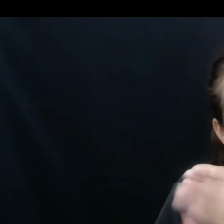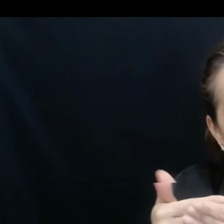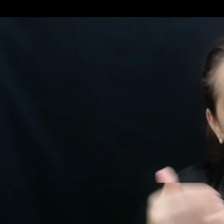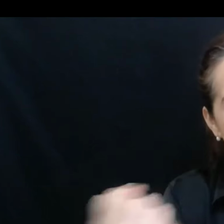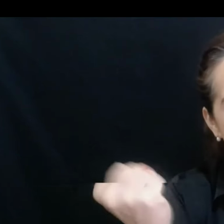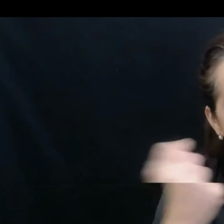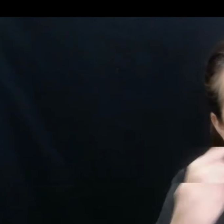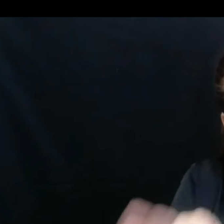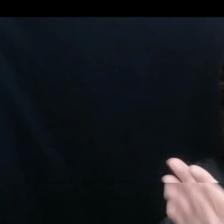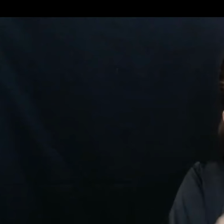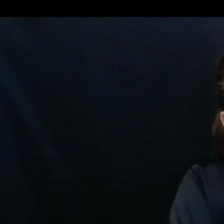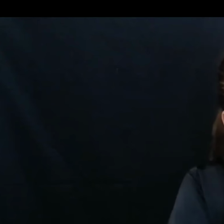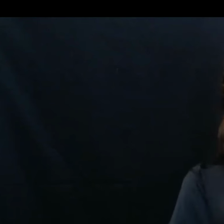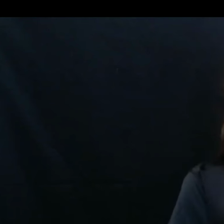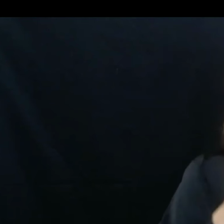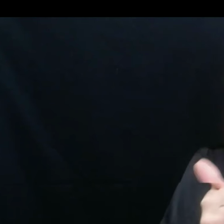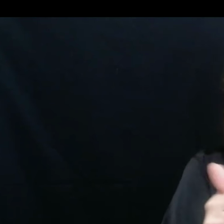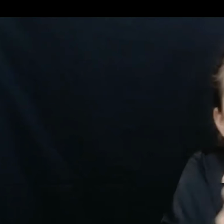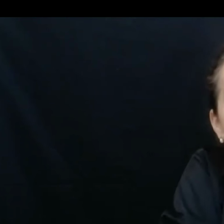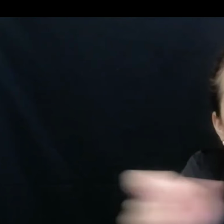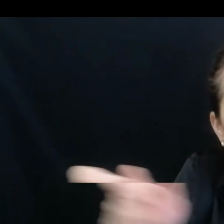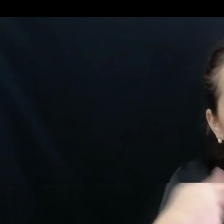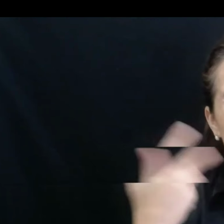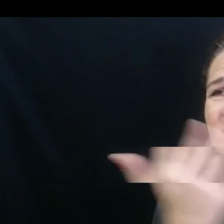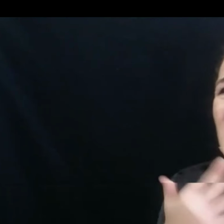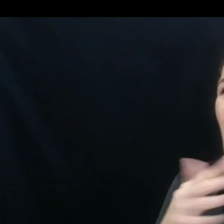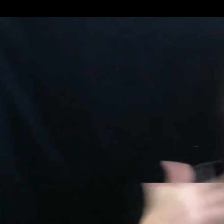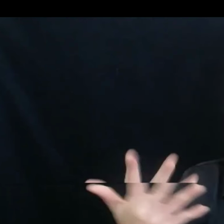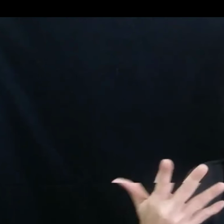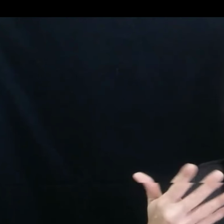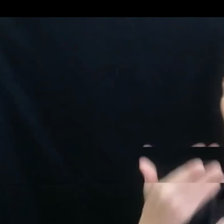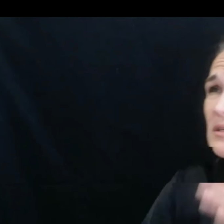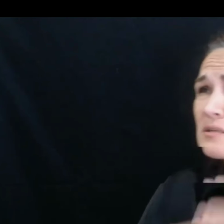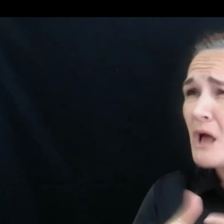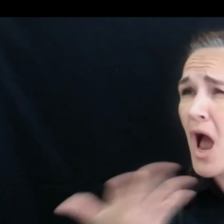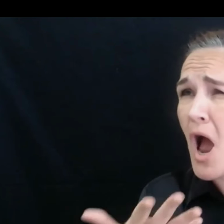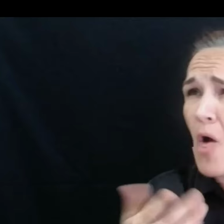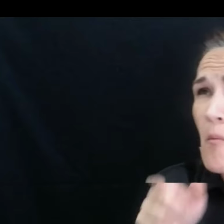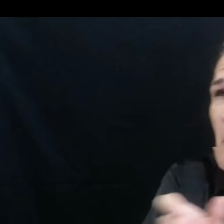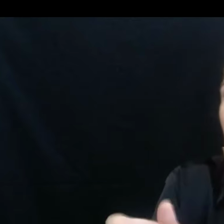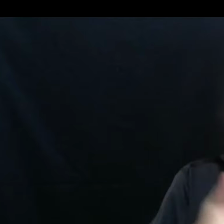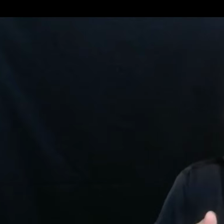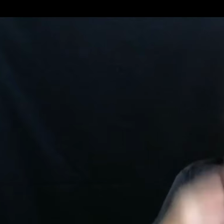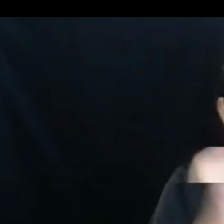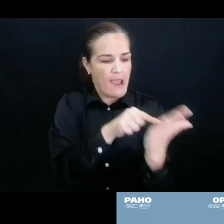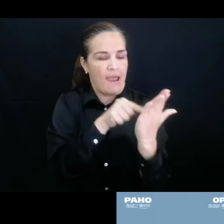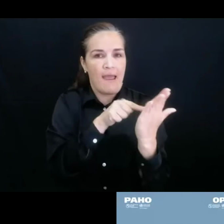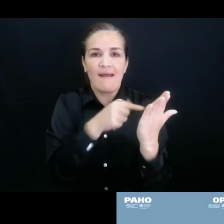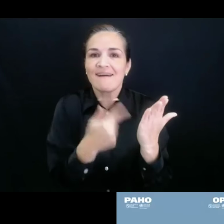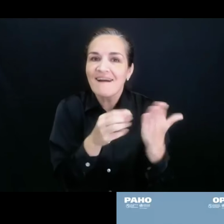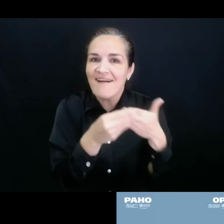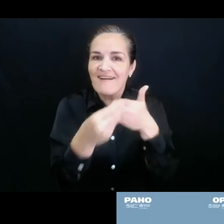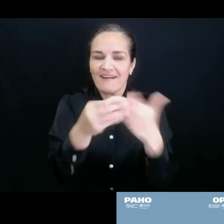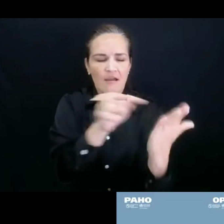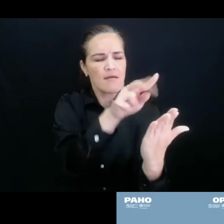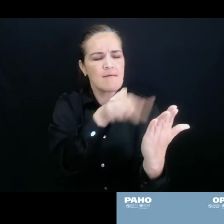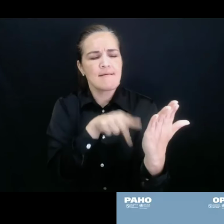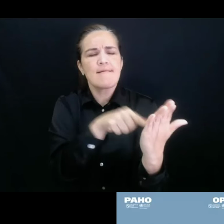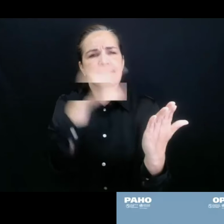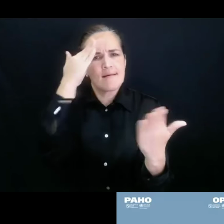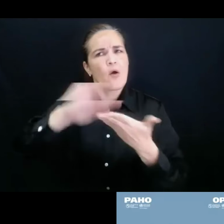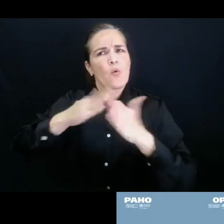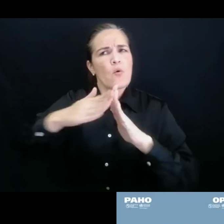It helps to better understand what is the situation and what are the needs of persons with disabilities in your country or your community. It